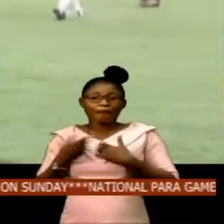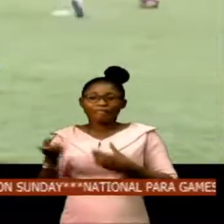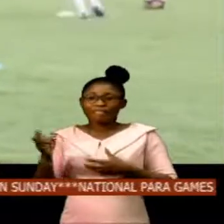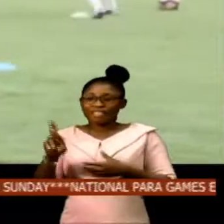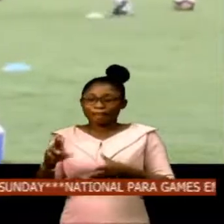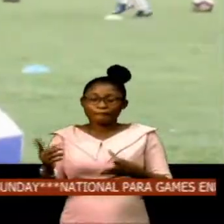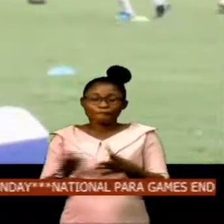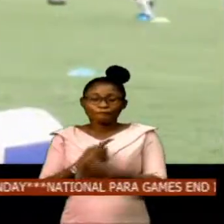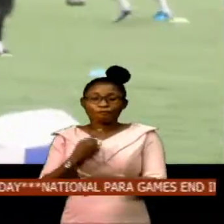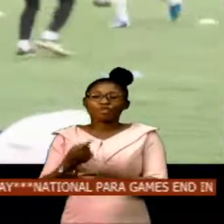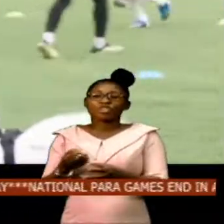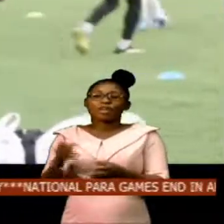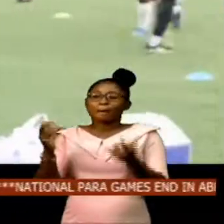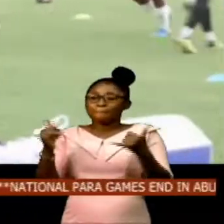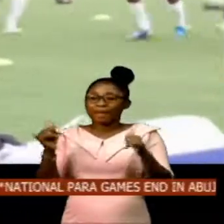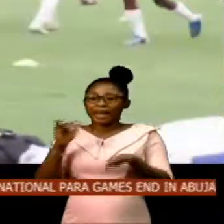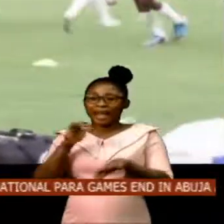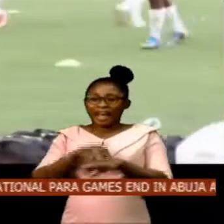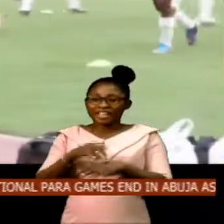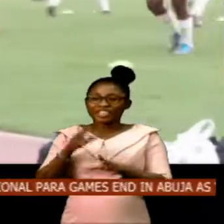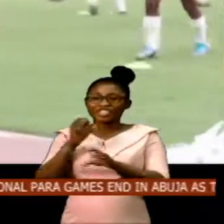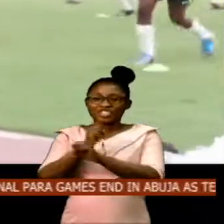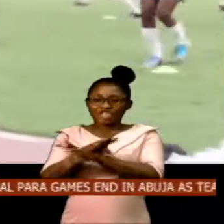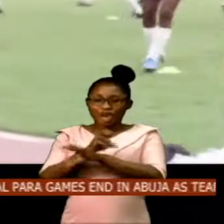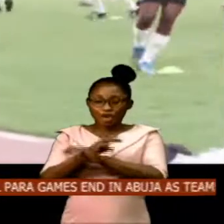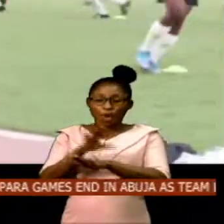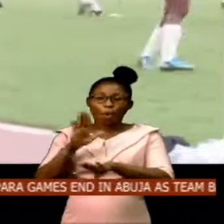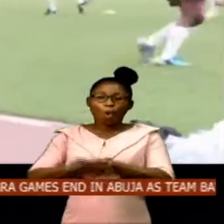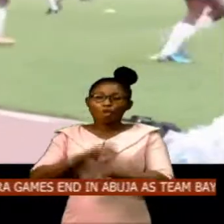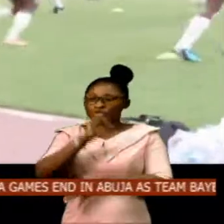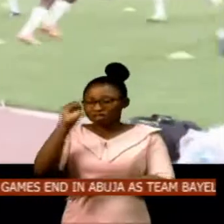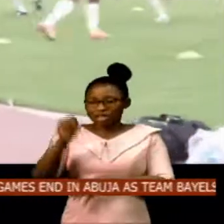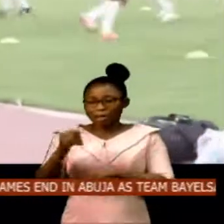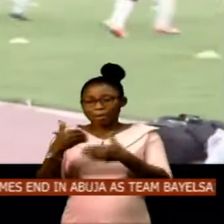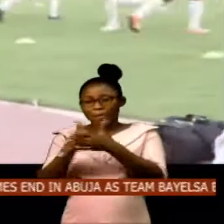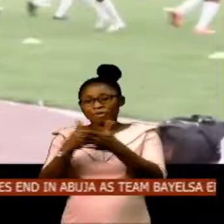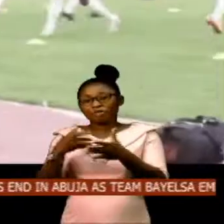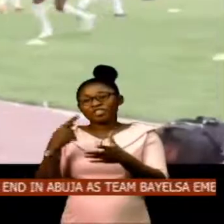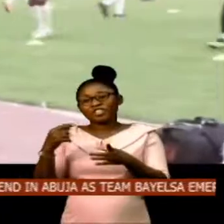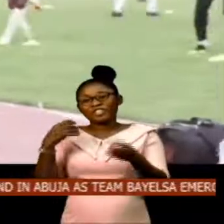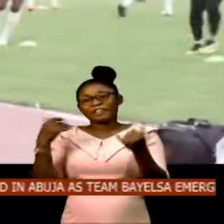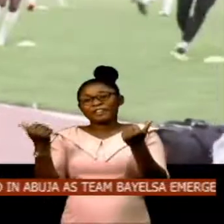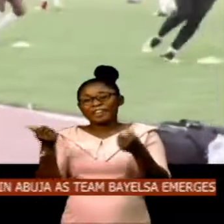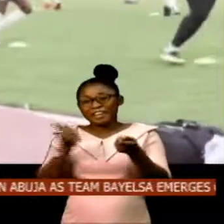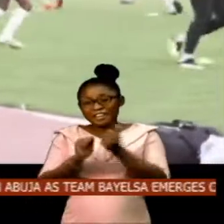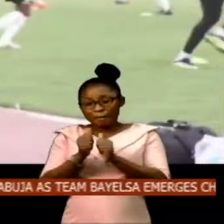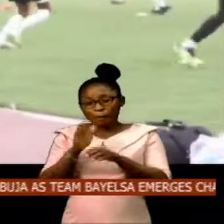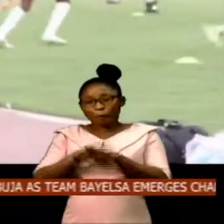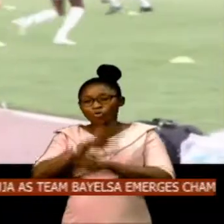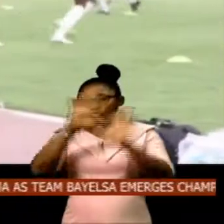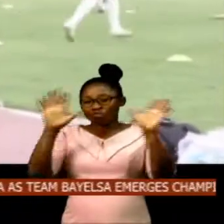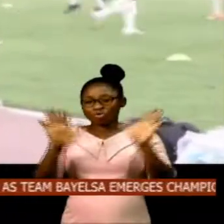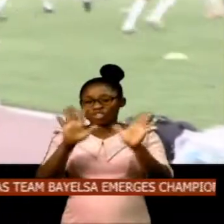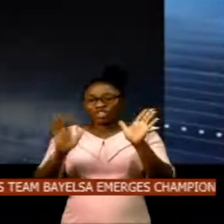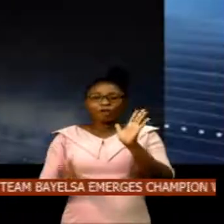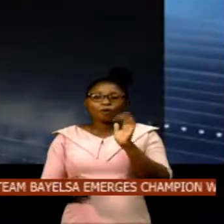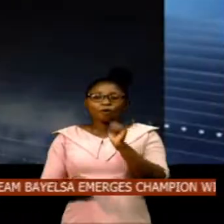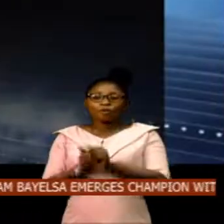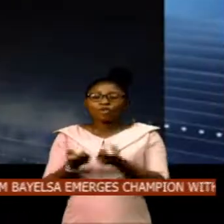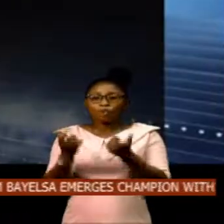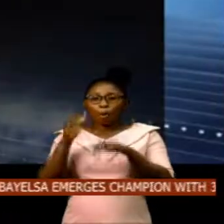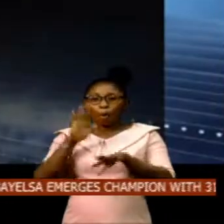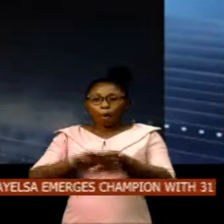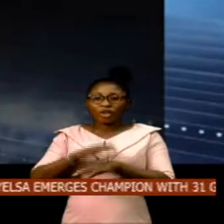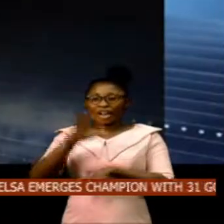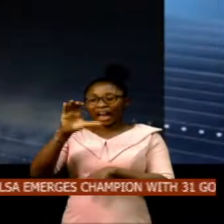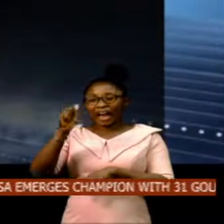first feel of the Moshood Abiola National Stadium on Saturday, ahead of the clash on Sunday, with the return leg in Cairo come April